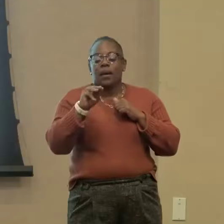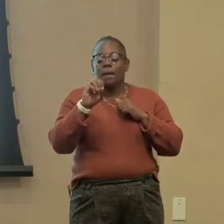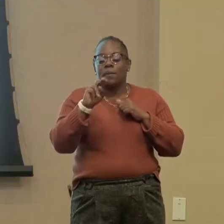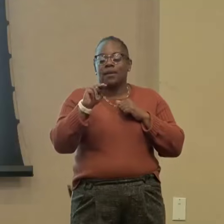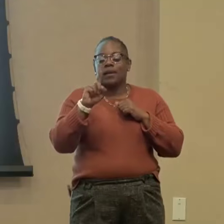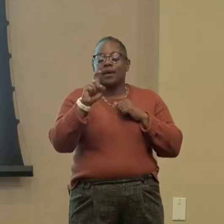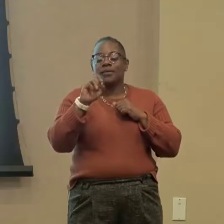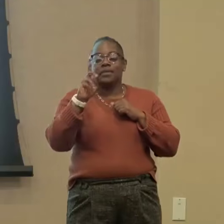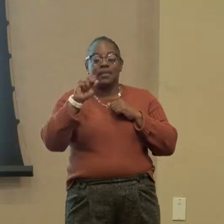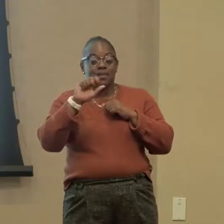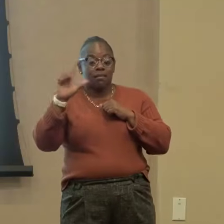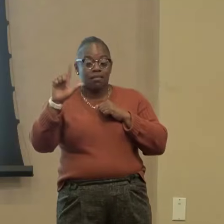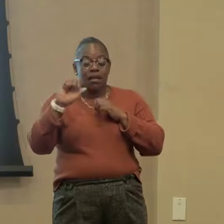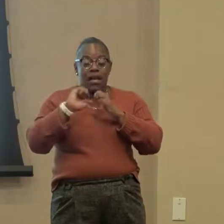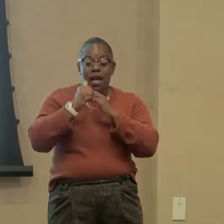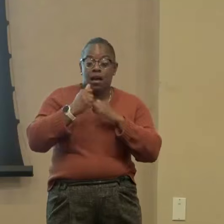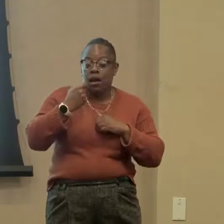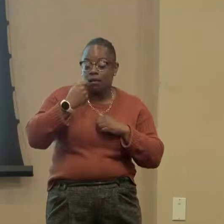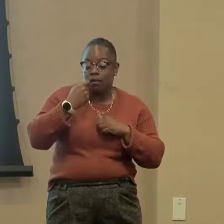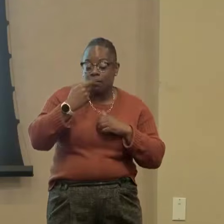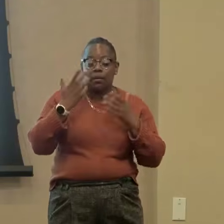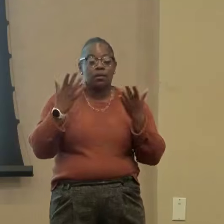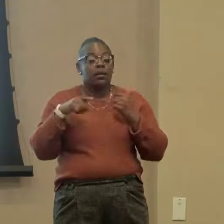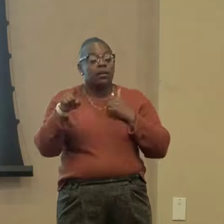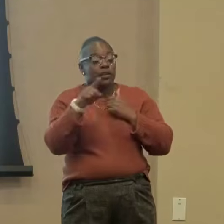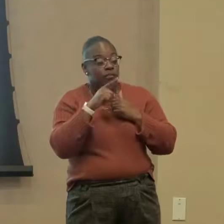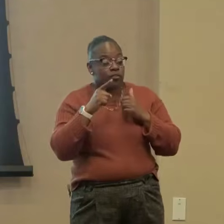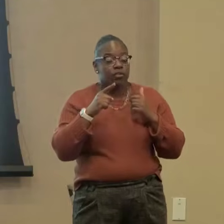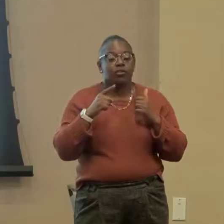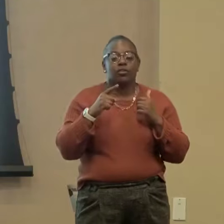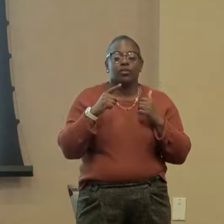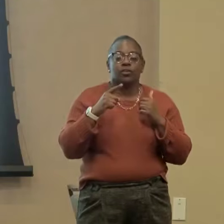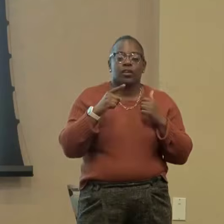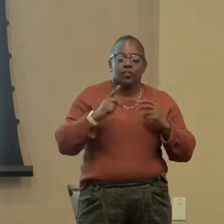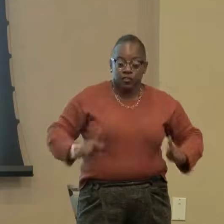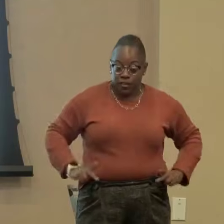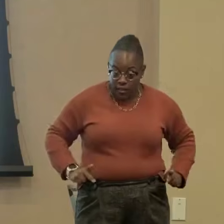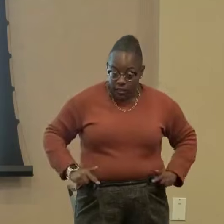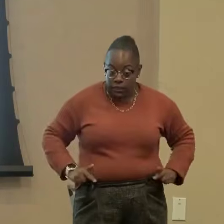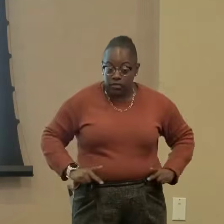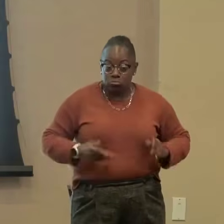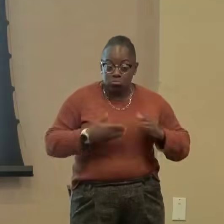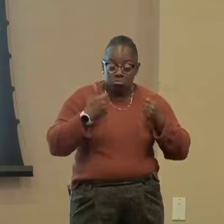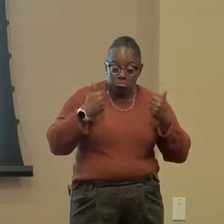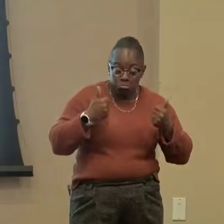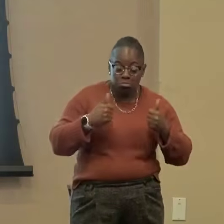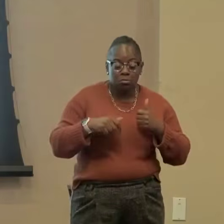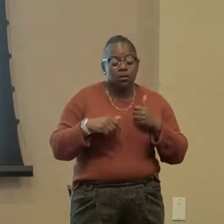minoxidil by a pill. So if you especially have healthy kidneys, healthy